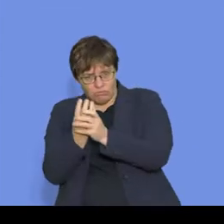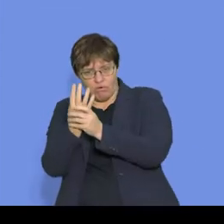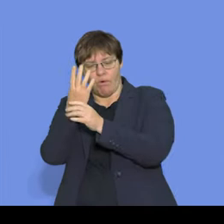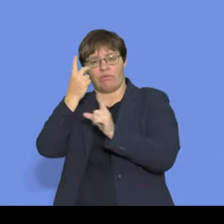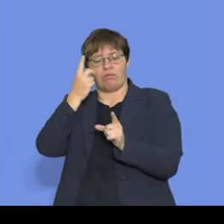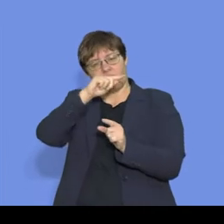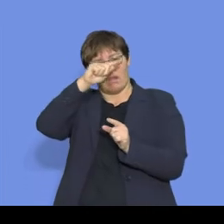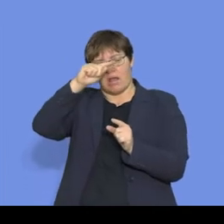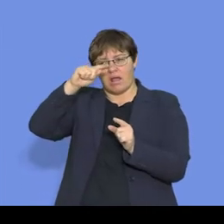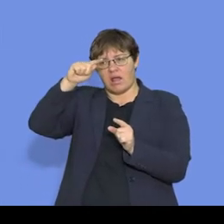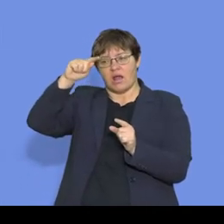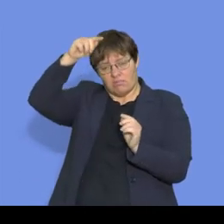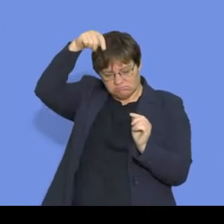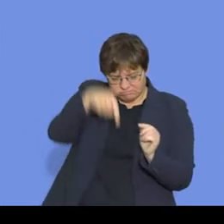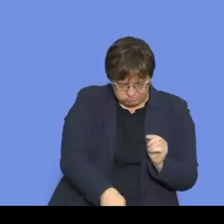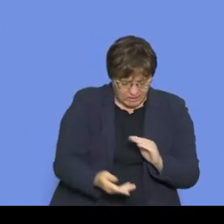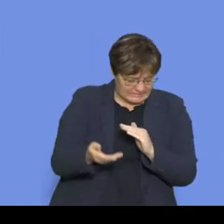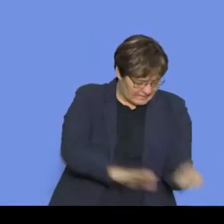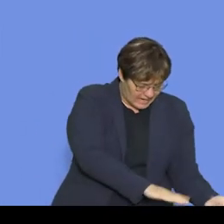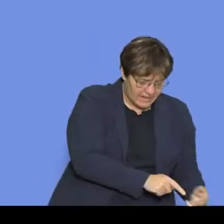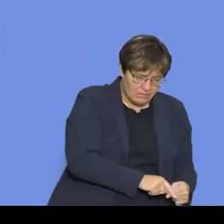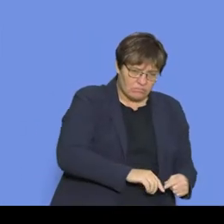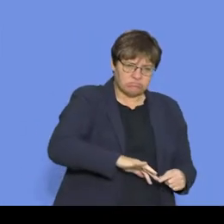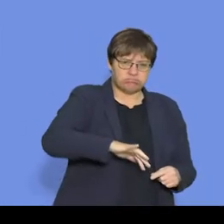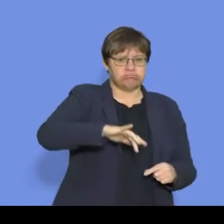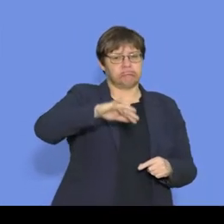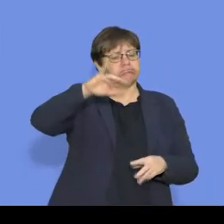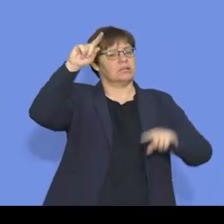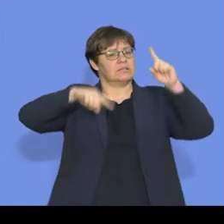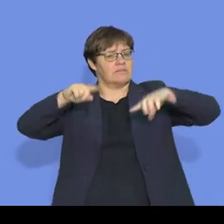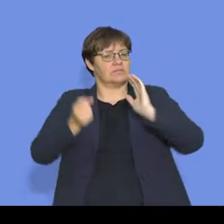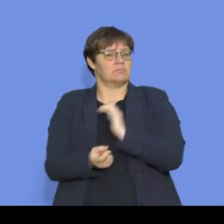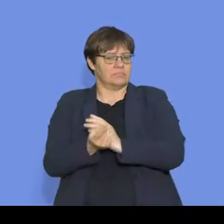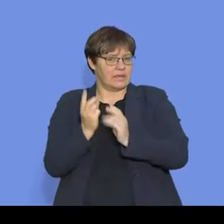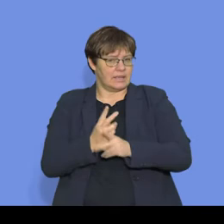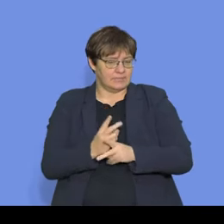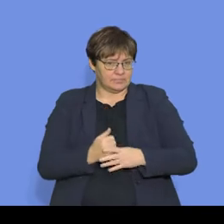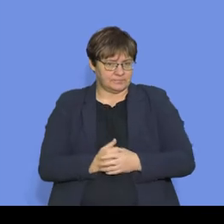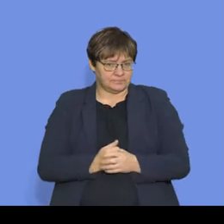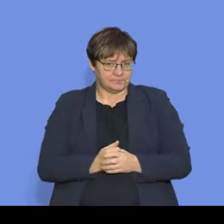spurt in the increase in biodiversity.